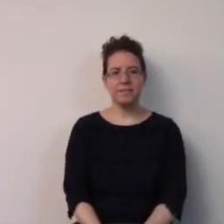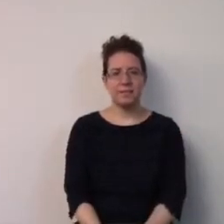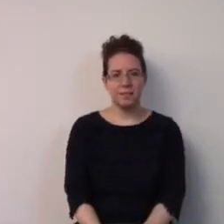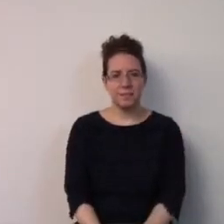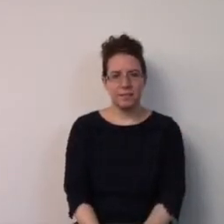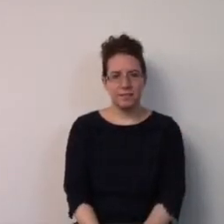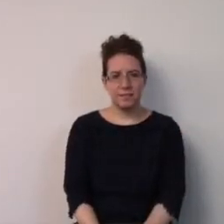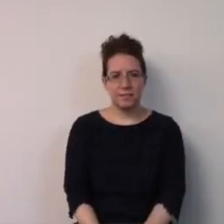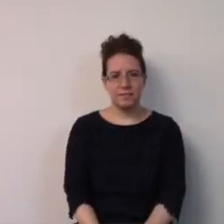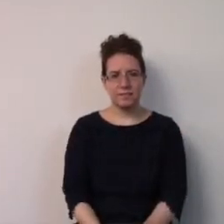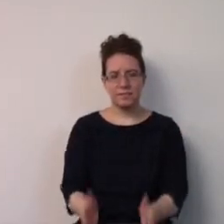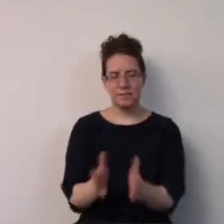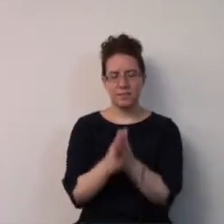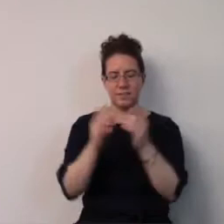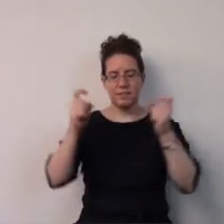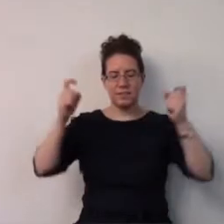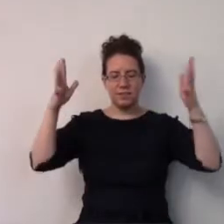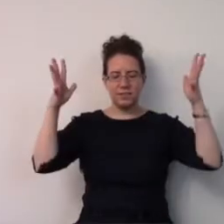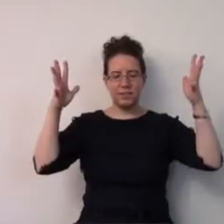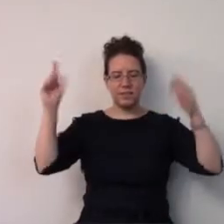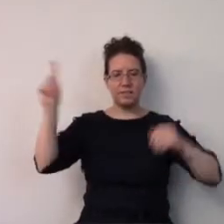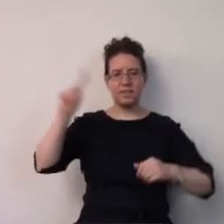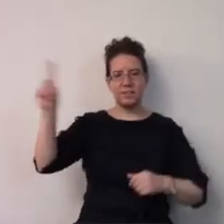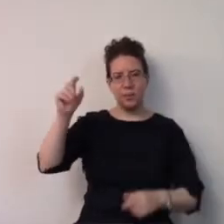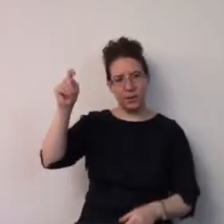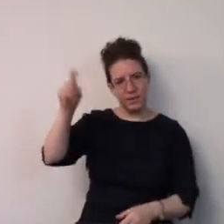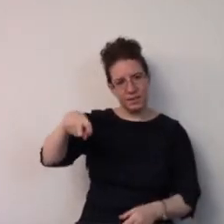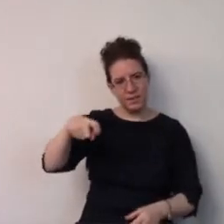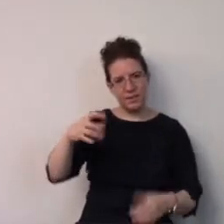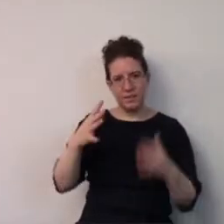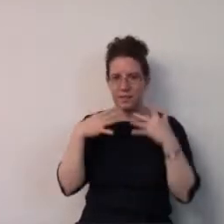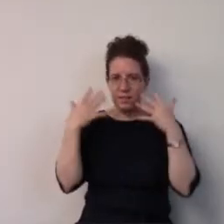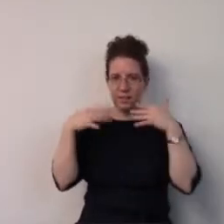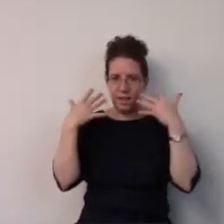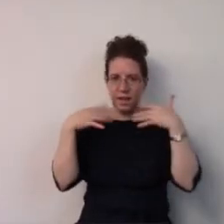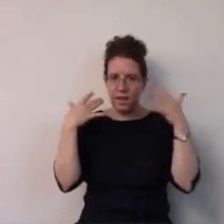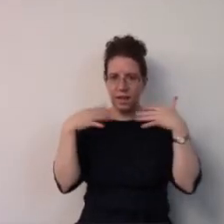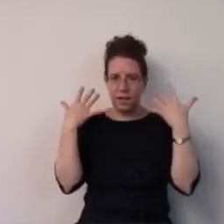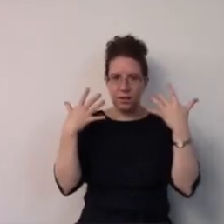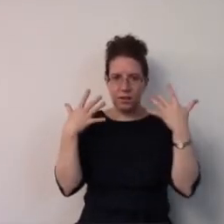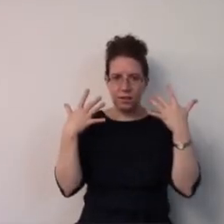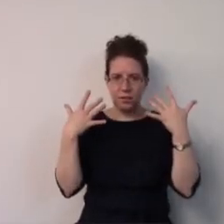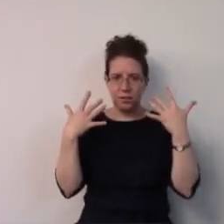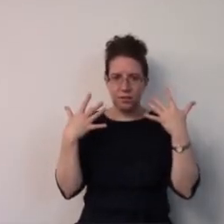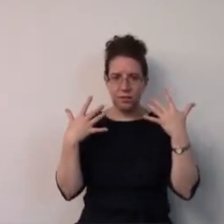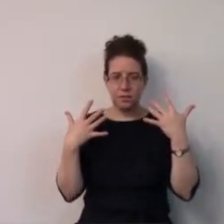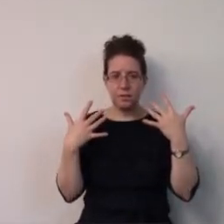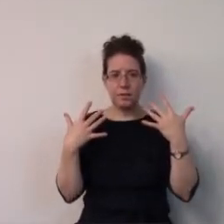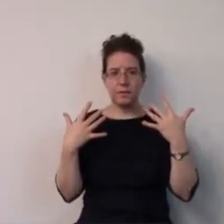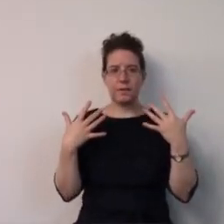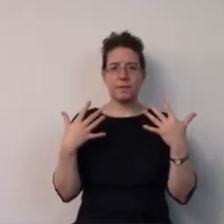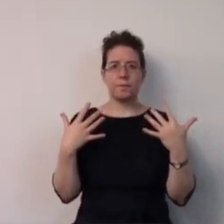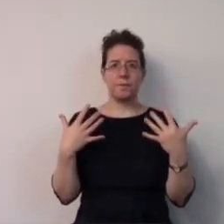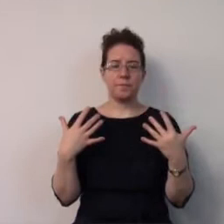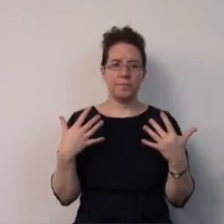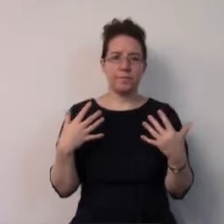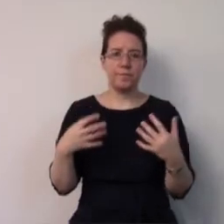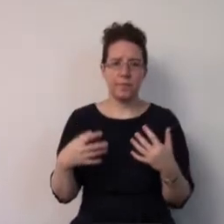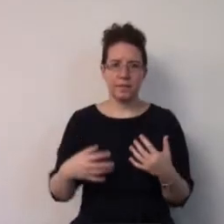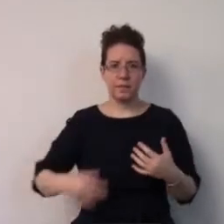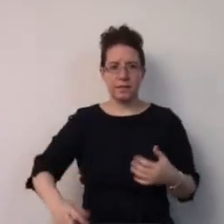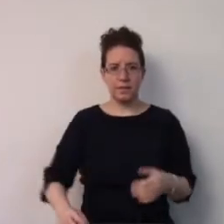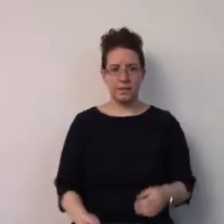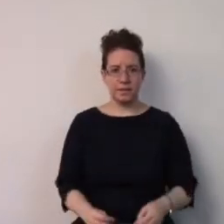Lighten up. Get a little levity in your spirit. All right. Quit taking yourself so serious. Come on. Well, you don't know